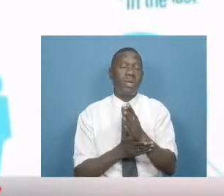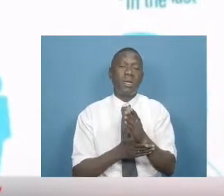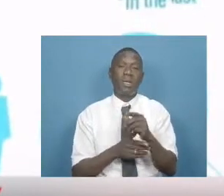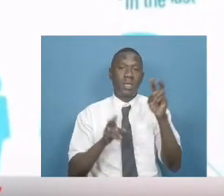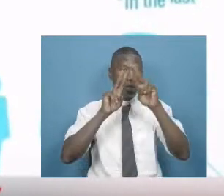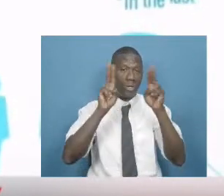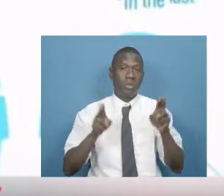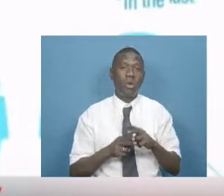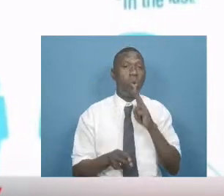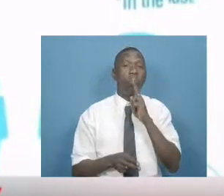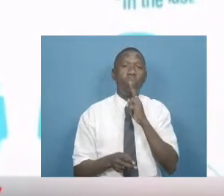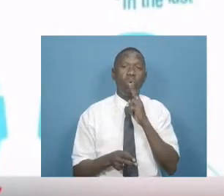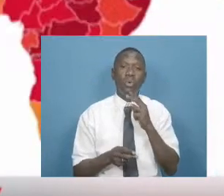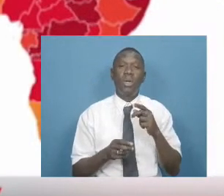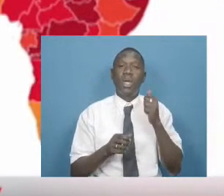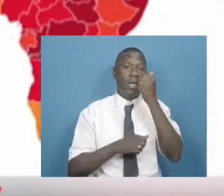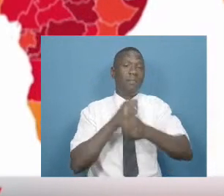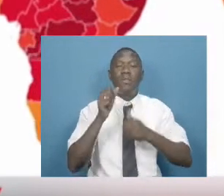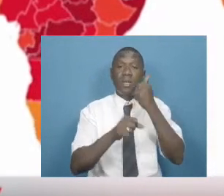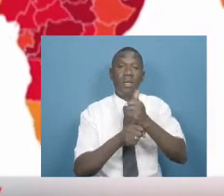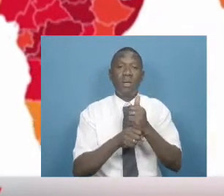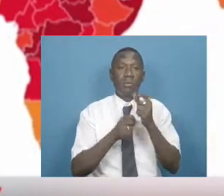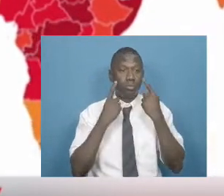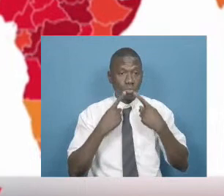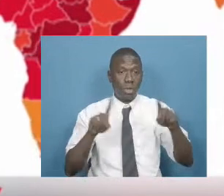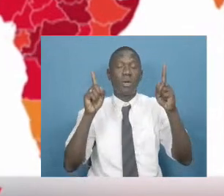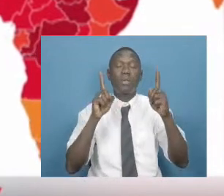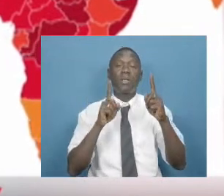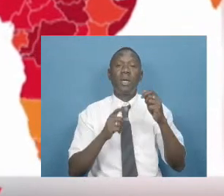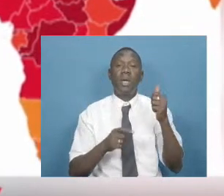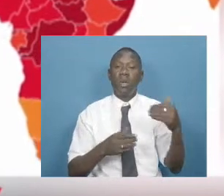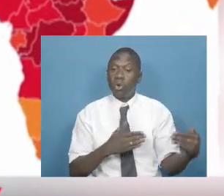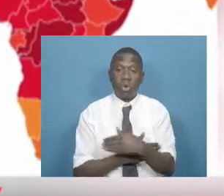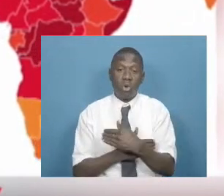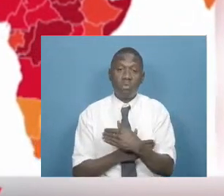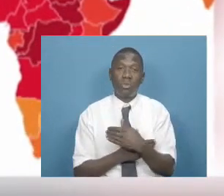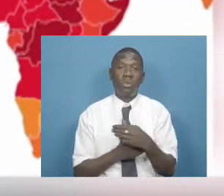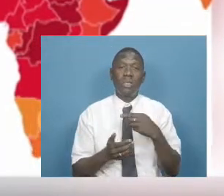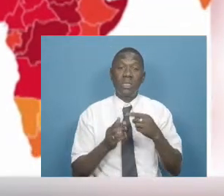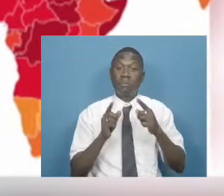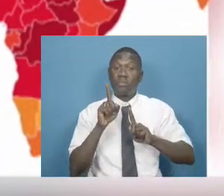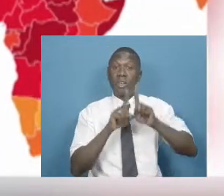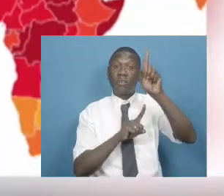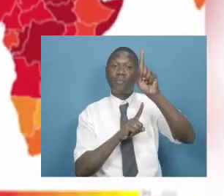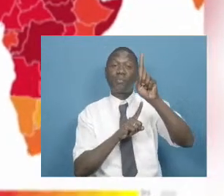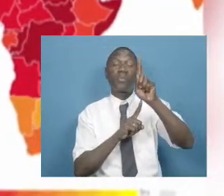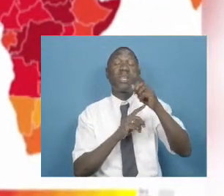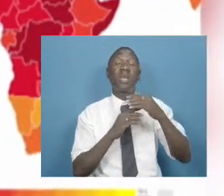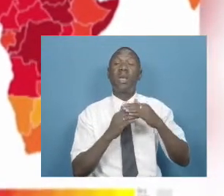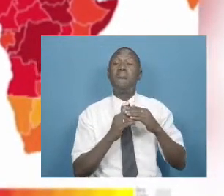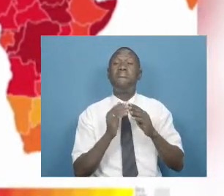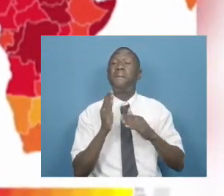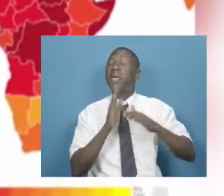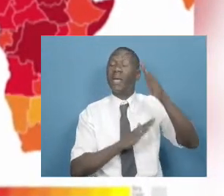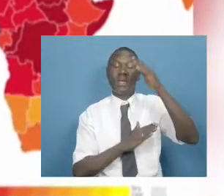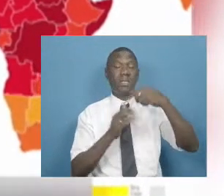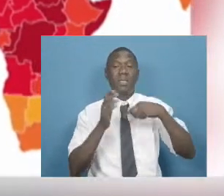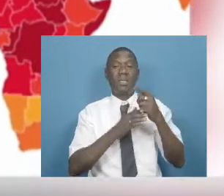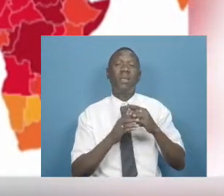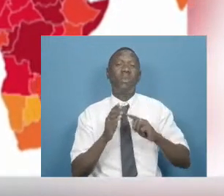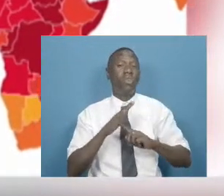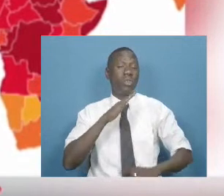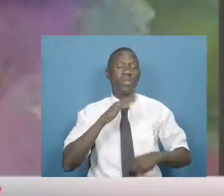whose authoritative annual publication, the Corruption Perception Index, frequently ranks the continent the lowest among the